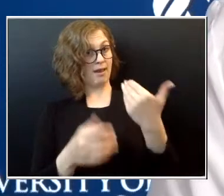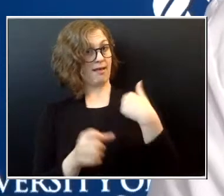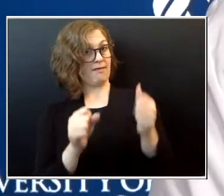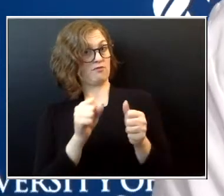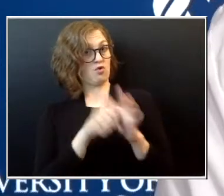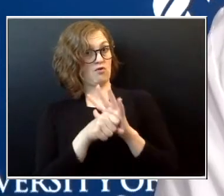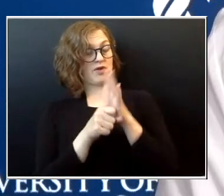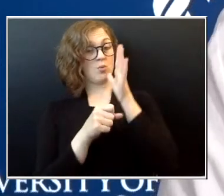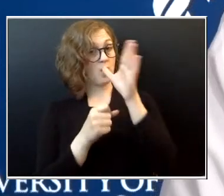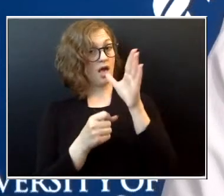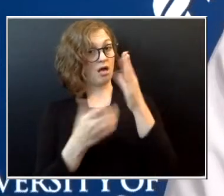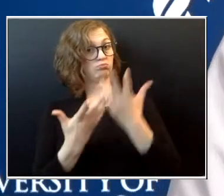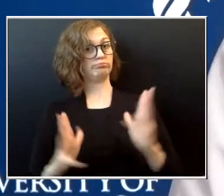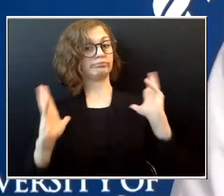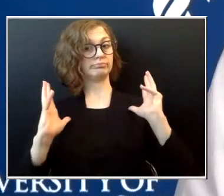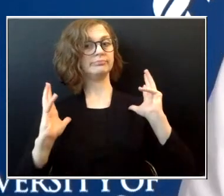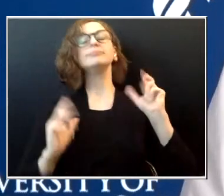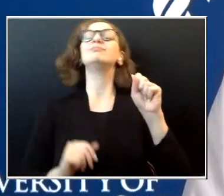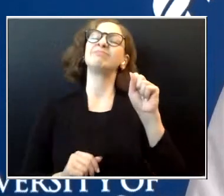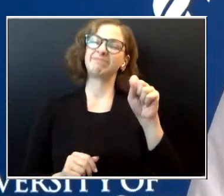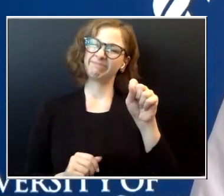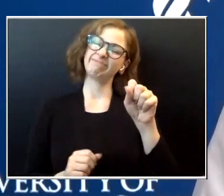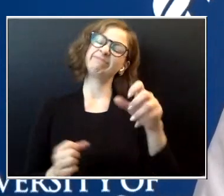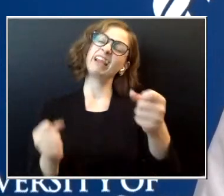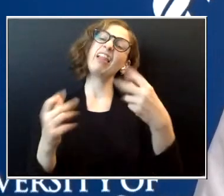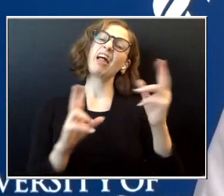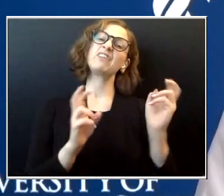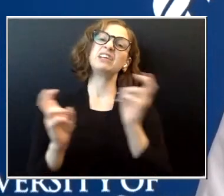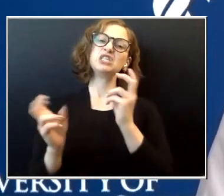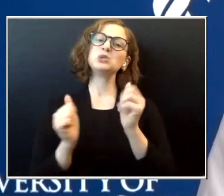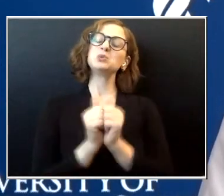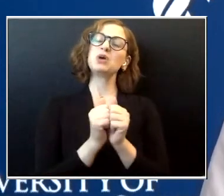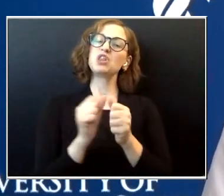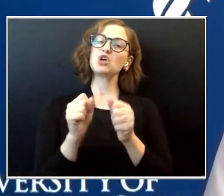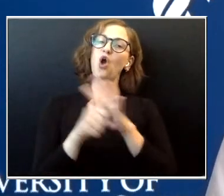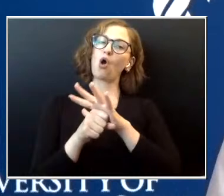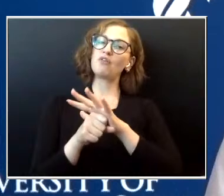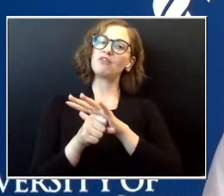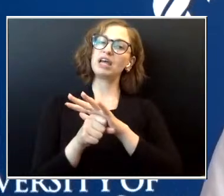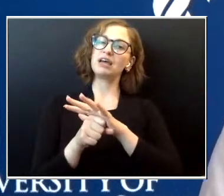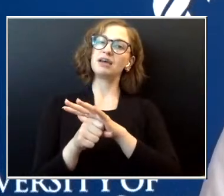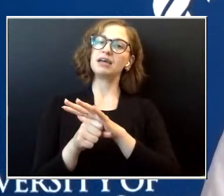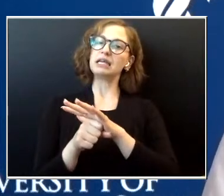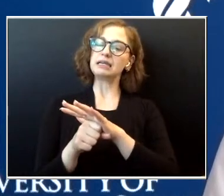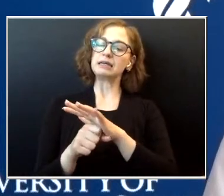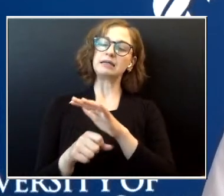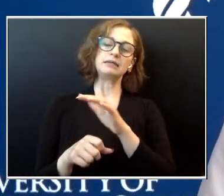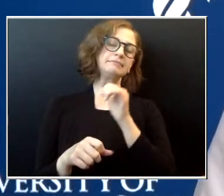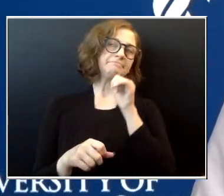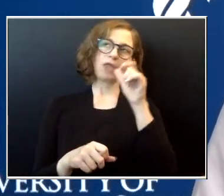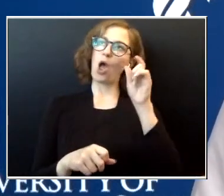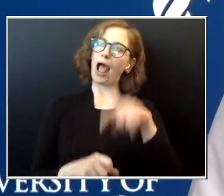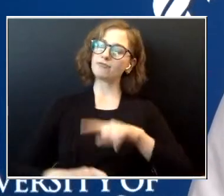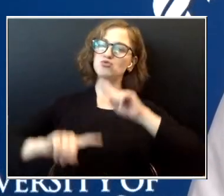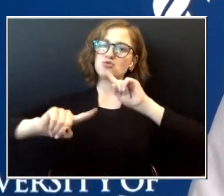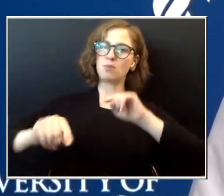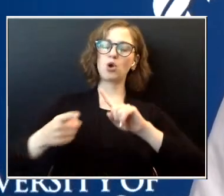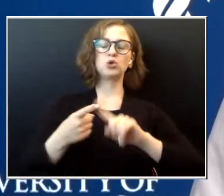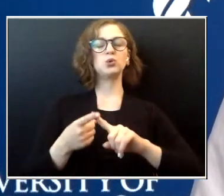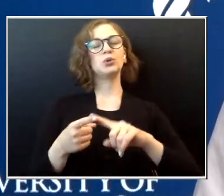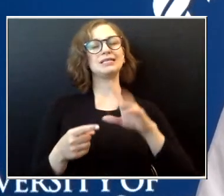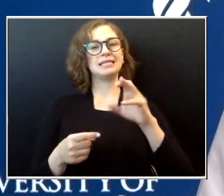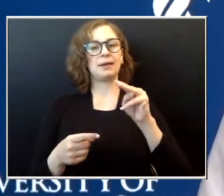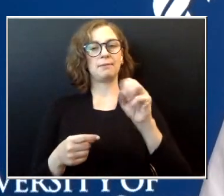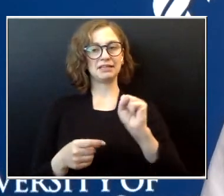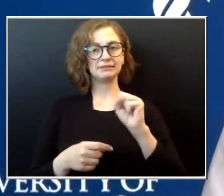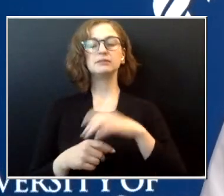a lot of issues with COVID are not anymore required to be reported to CMS. We know that it